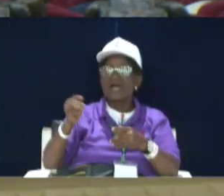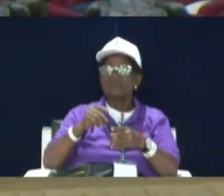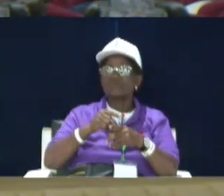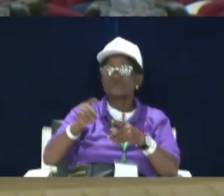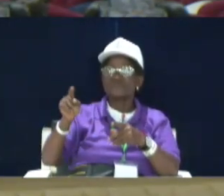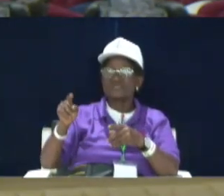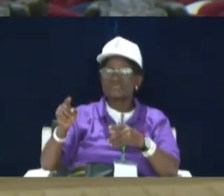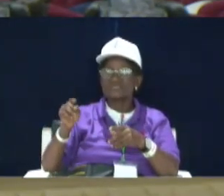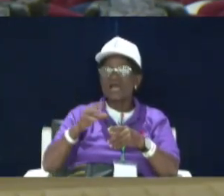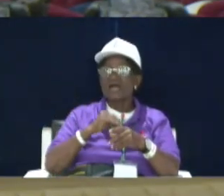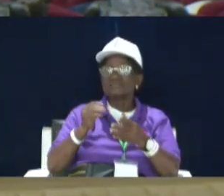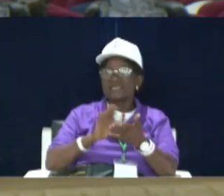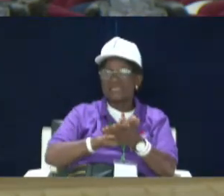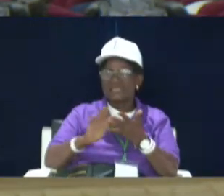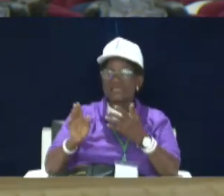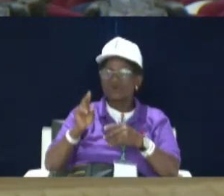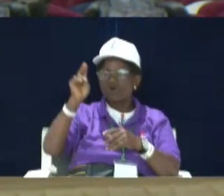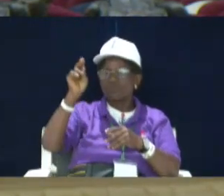Province 14,